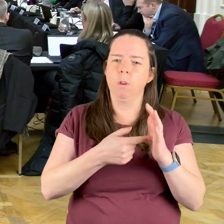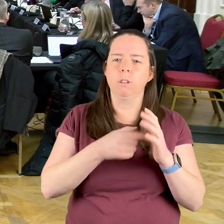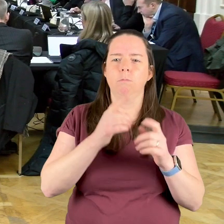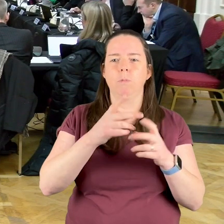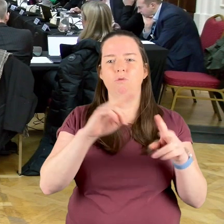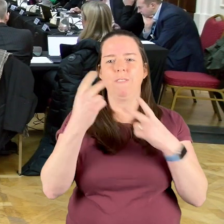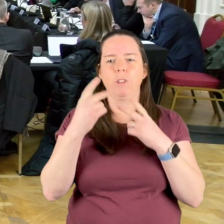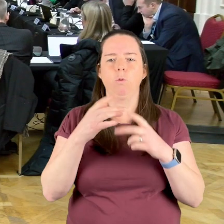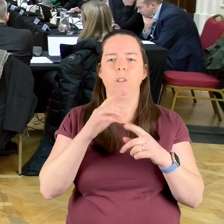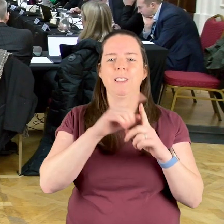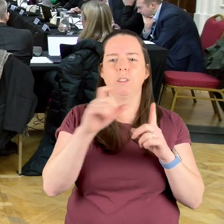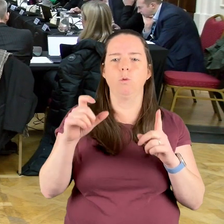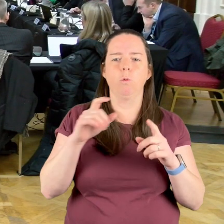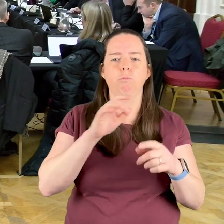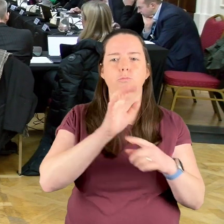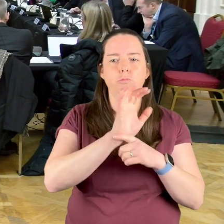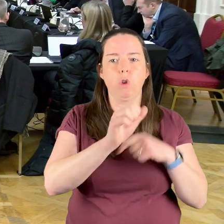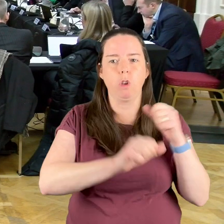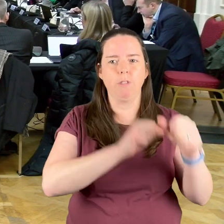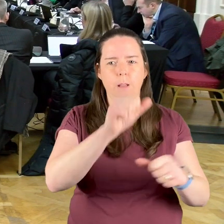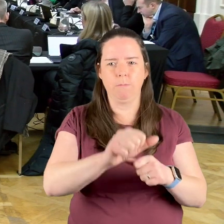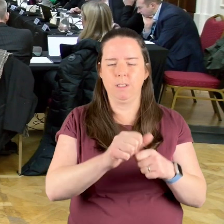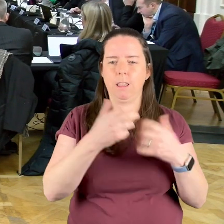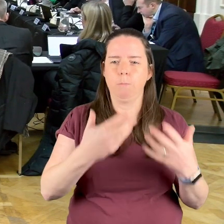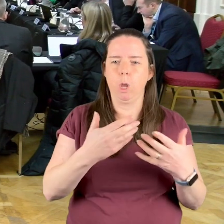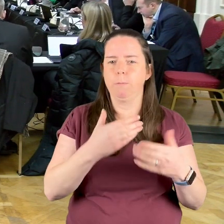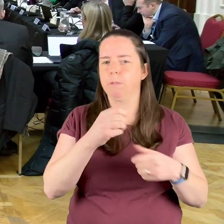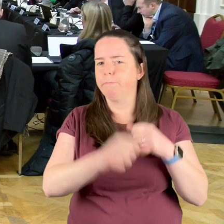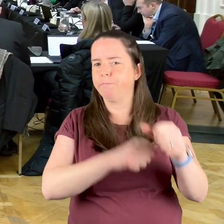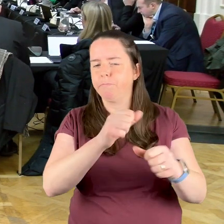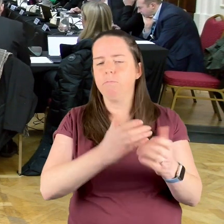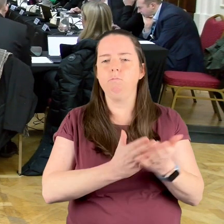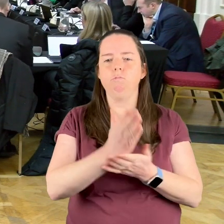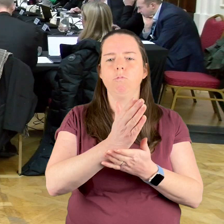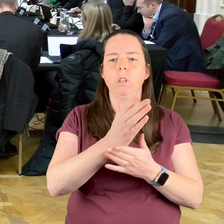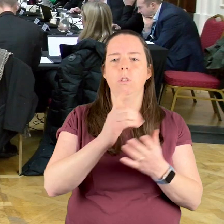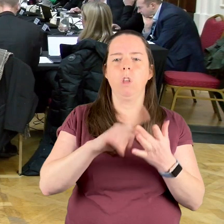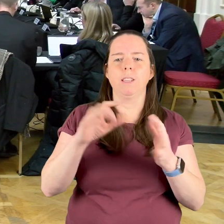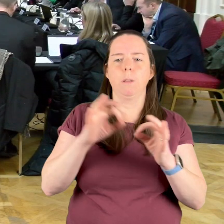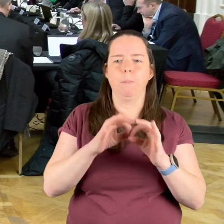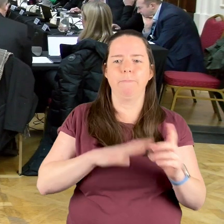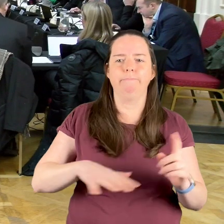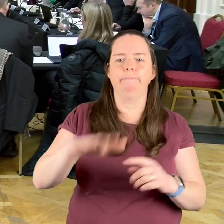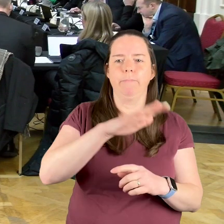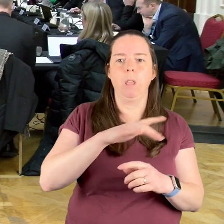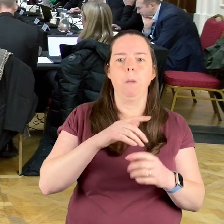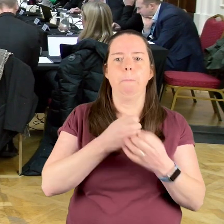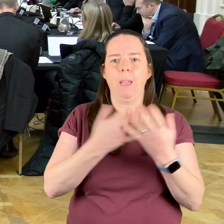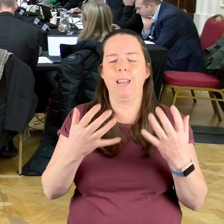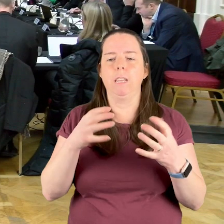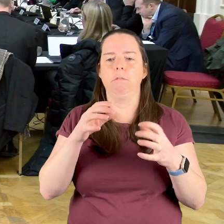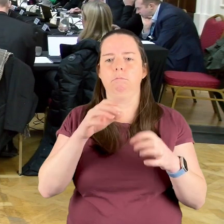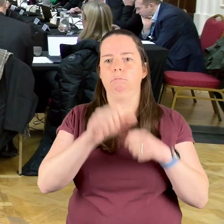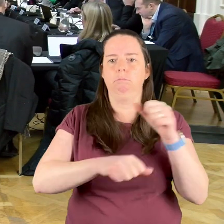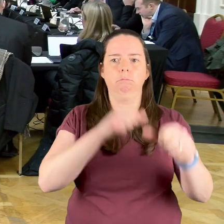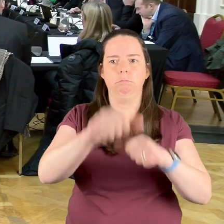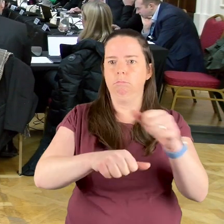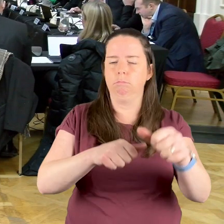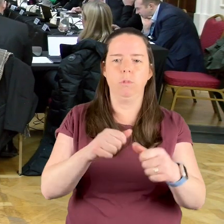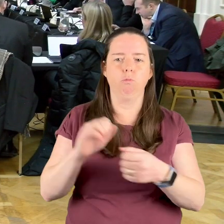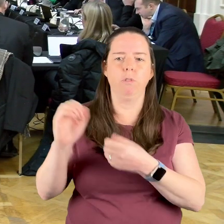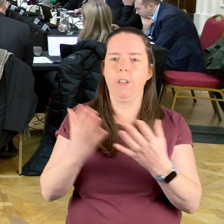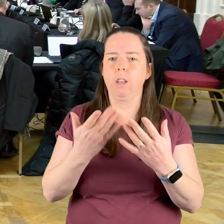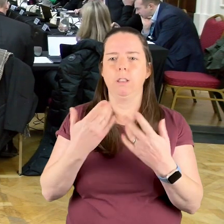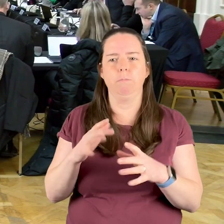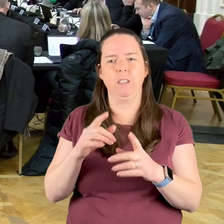reviewed all of the digital programs which are going on across the ICB. Many are taking place in the providers. We've come up with something called a digital transformation